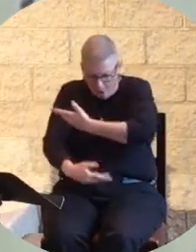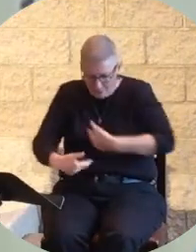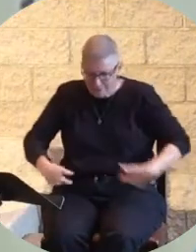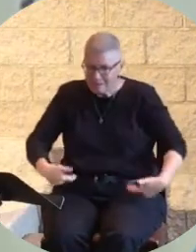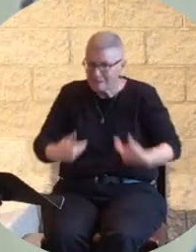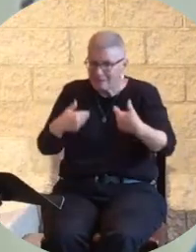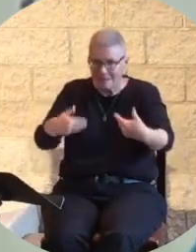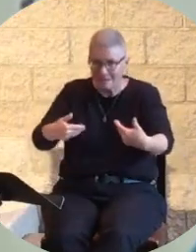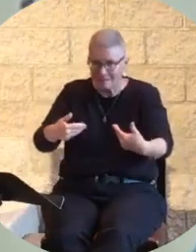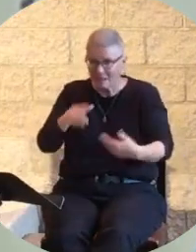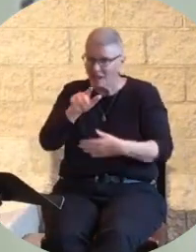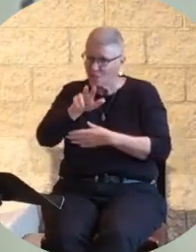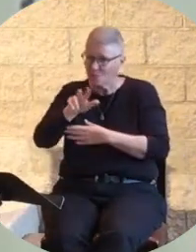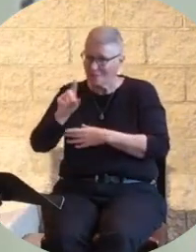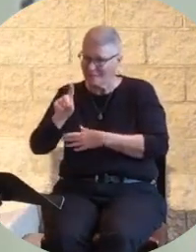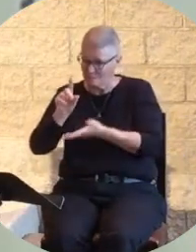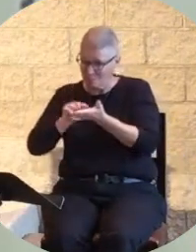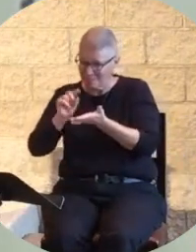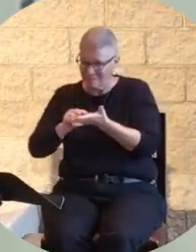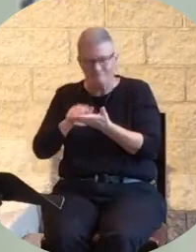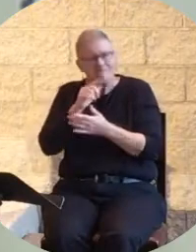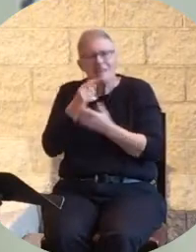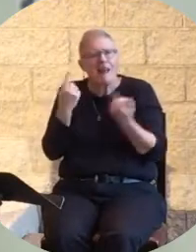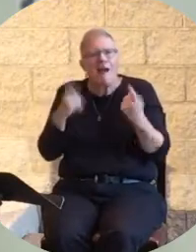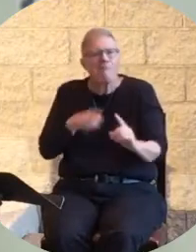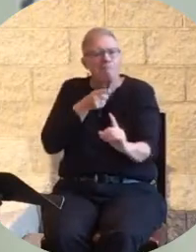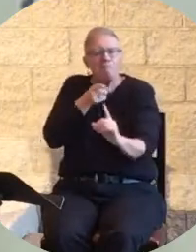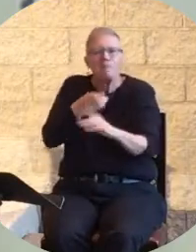That didn't happen until 2000, after 2000.